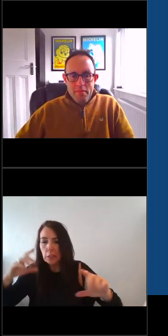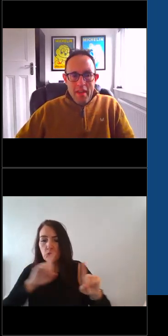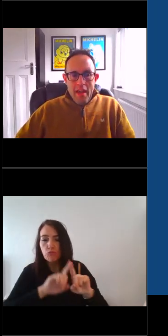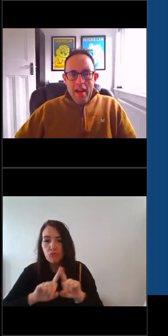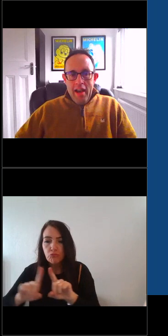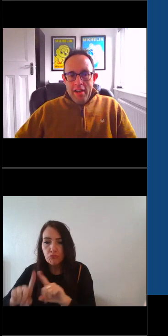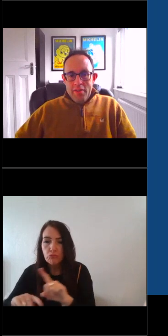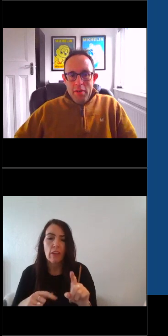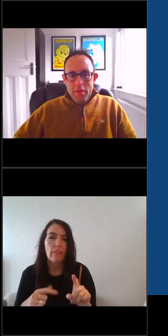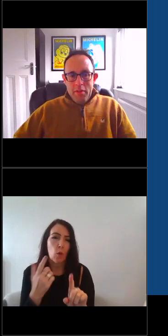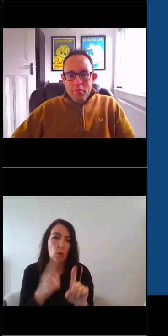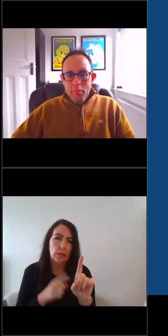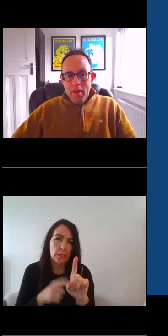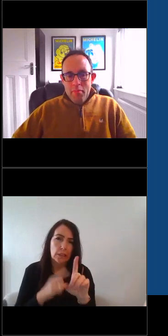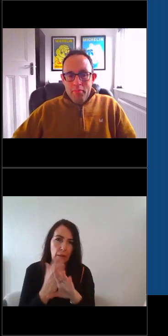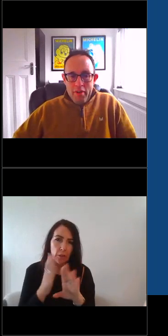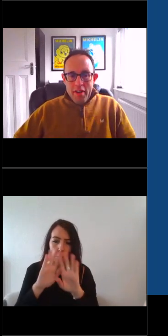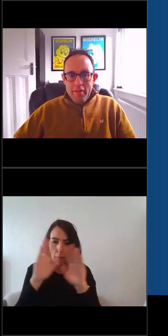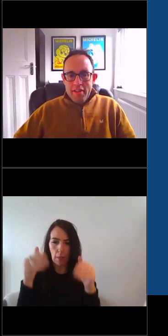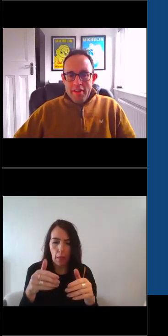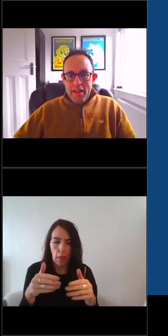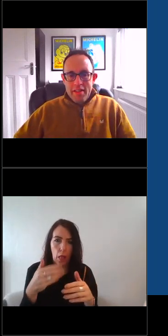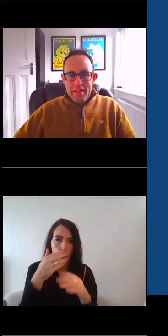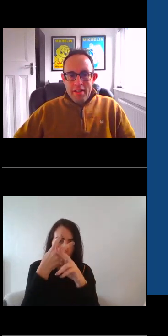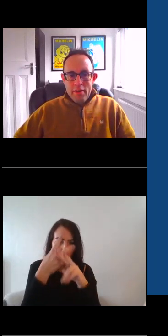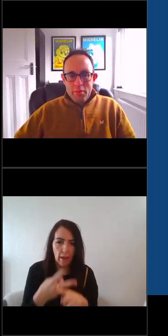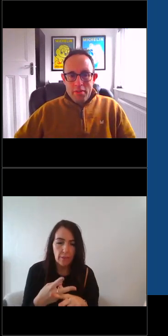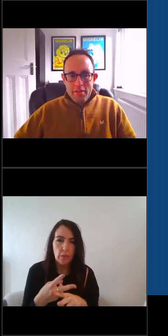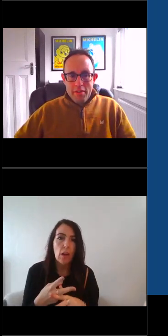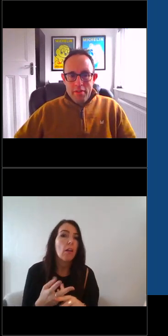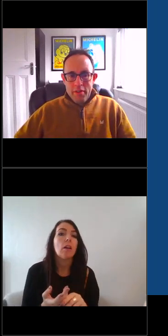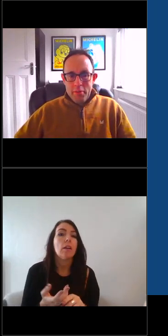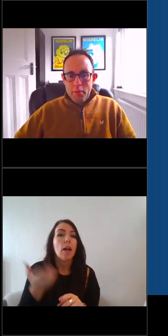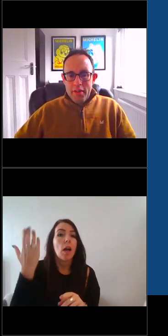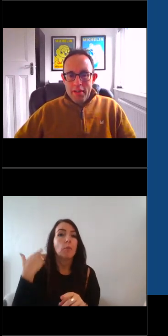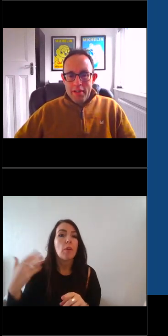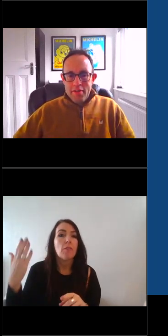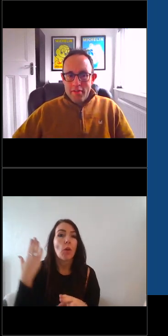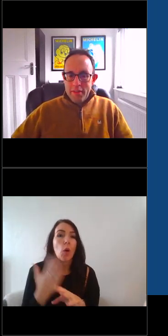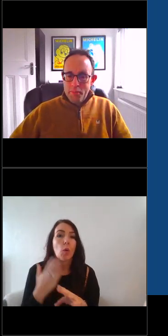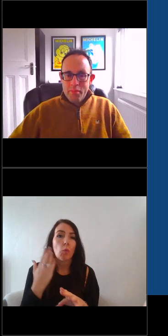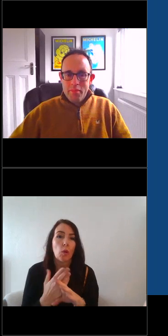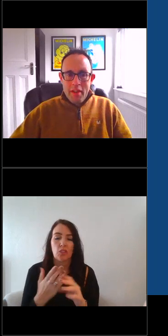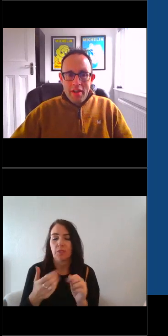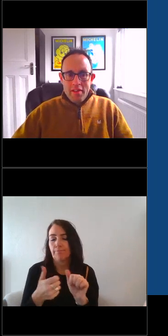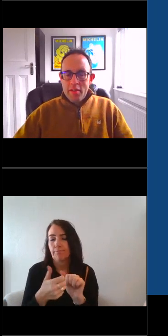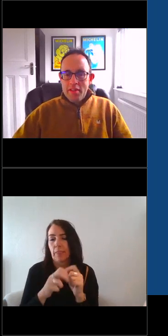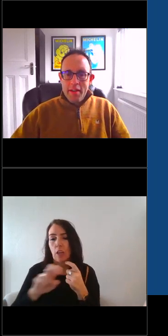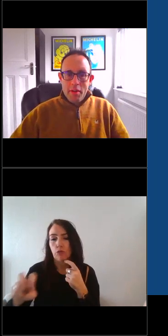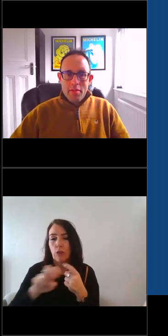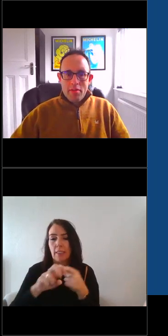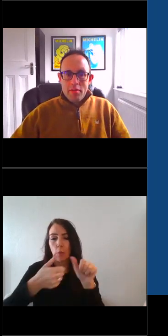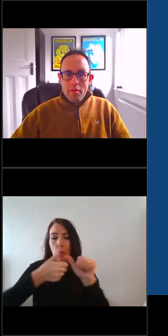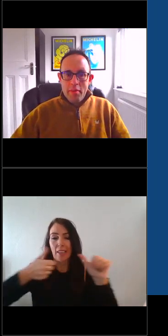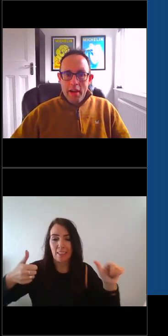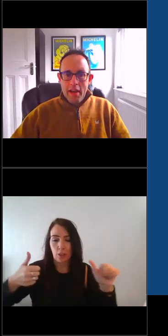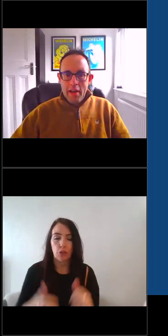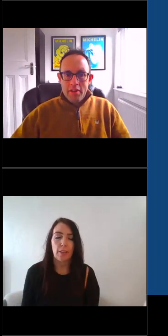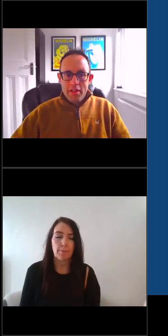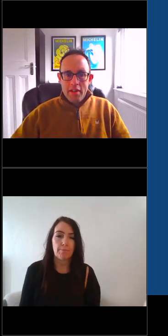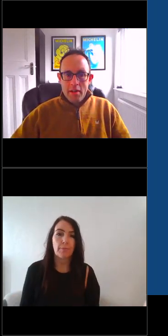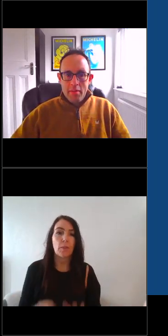cars, and spent my prior career to that in the automotive and transport industry. So today I'm going to talk to you